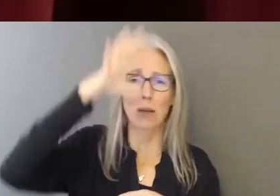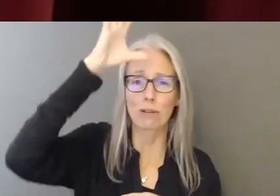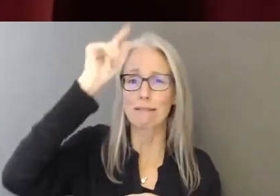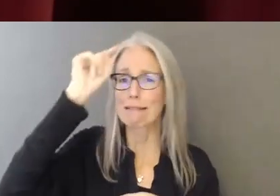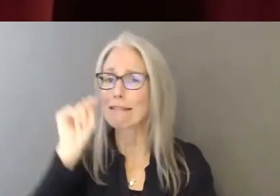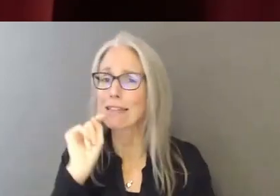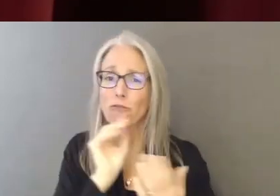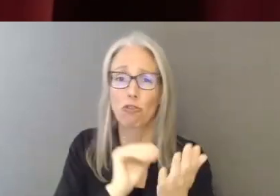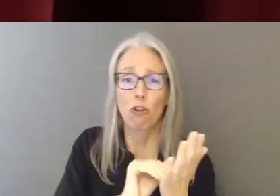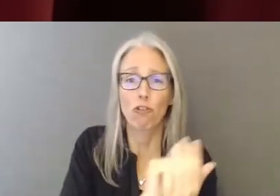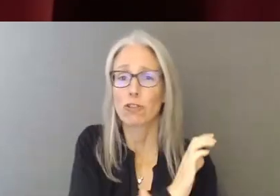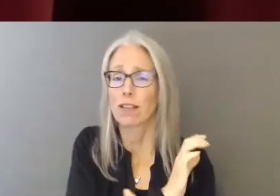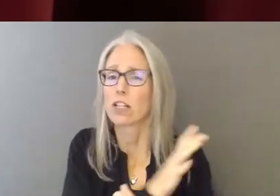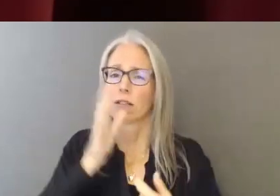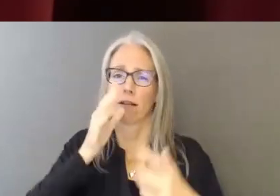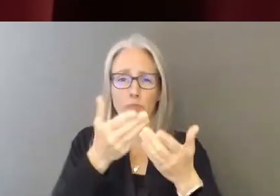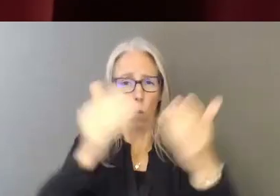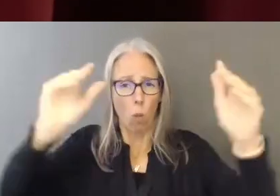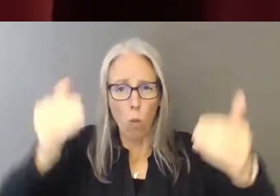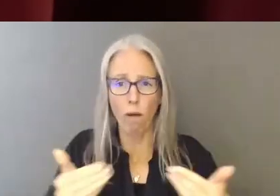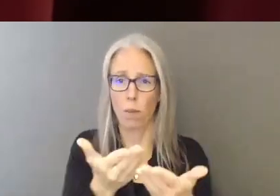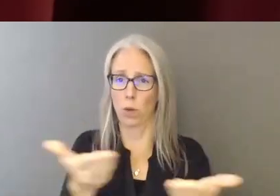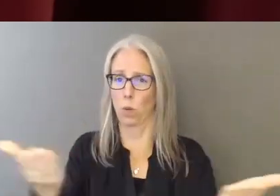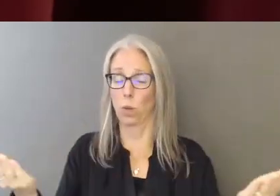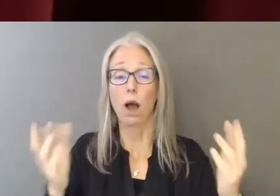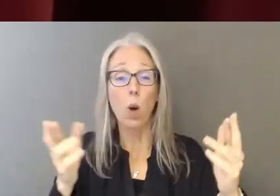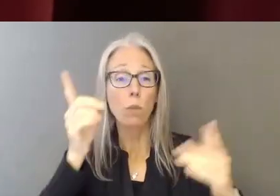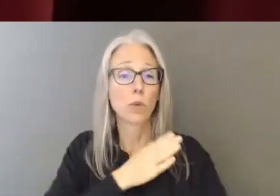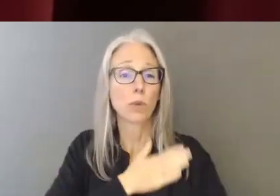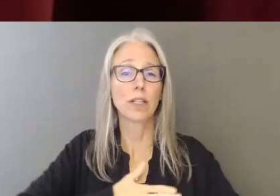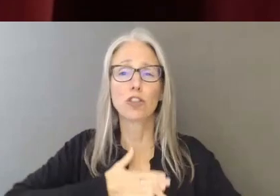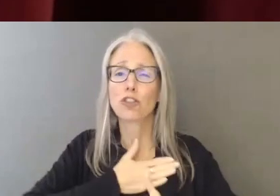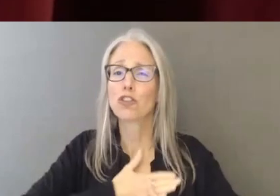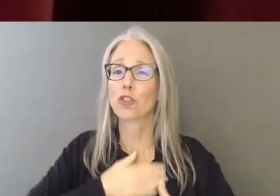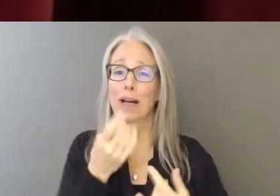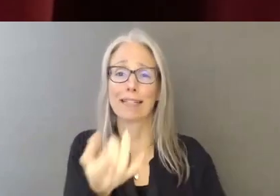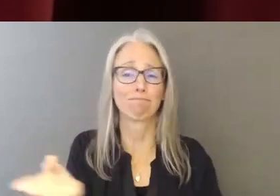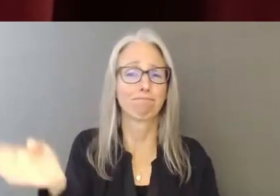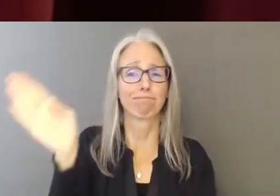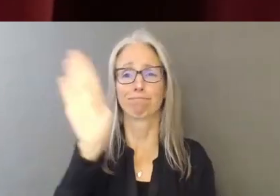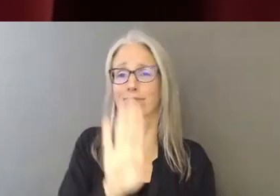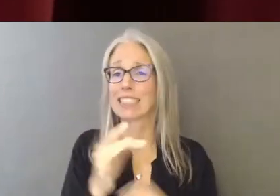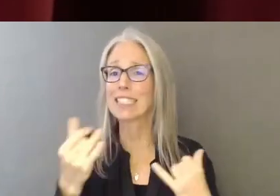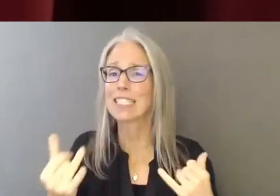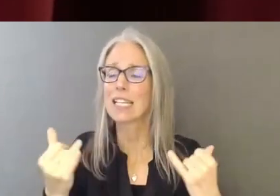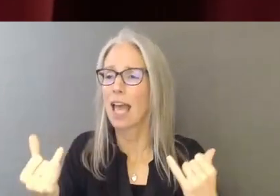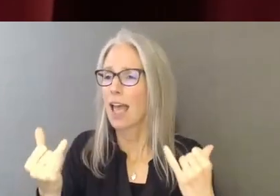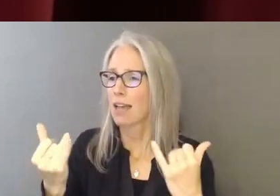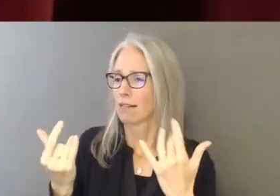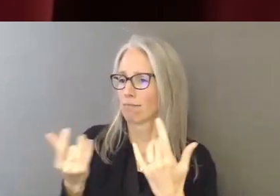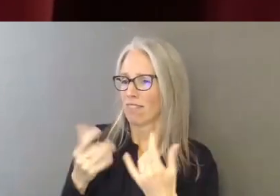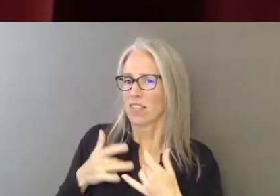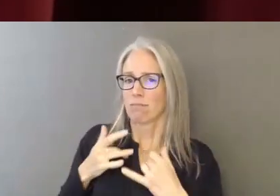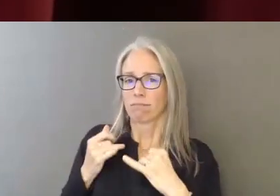you're here. I hope you enjoy every moment of being with others who understand